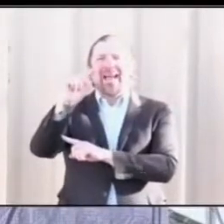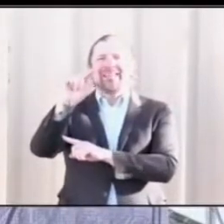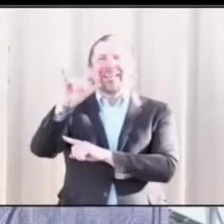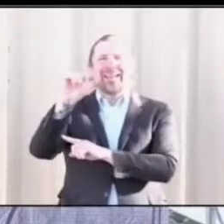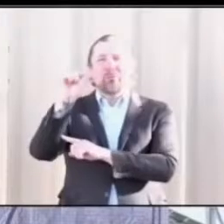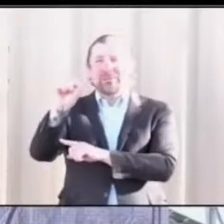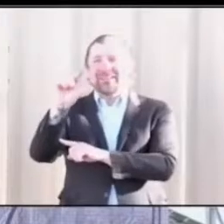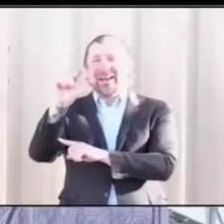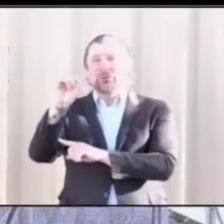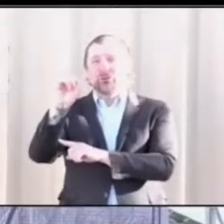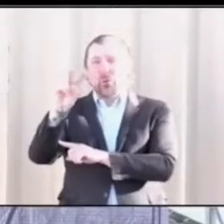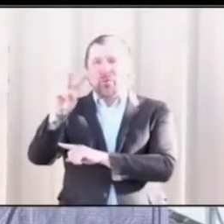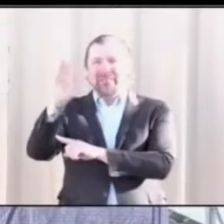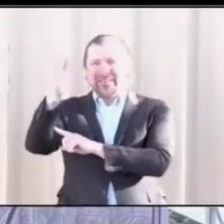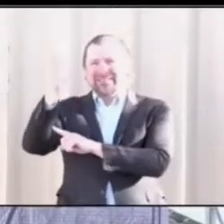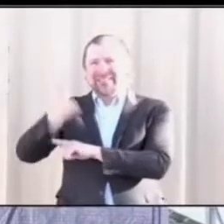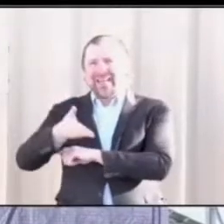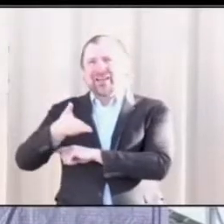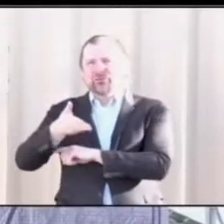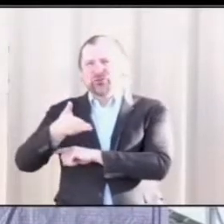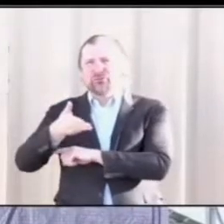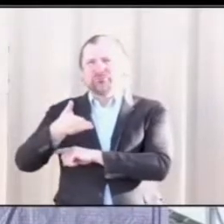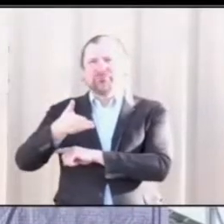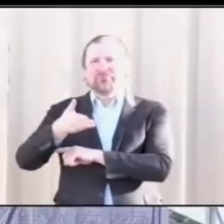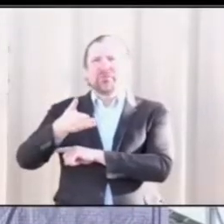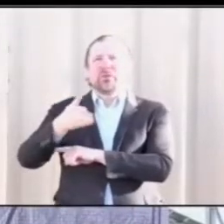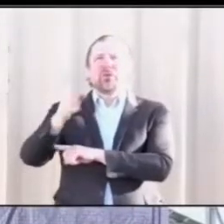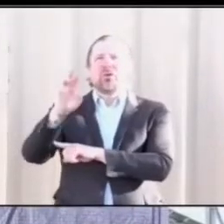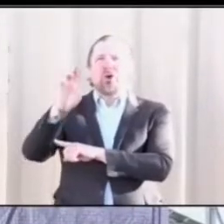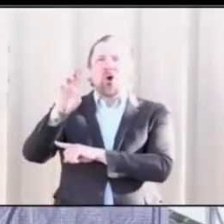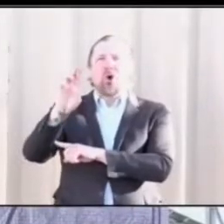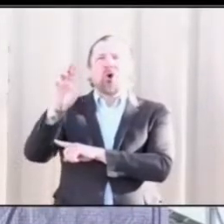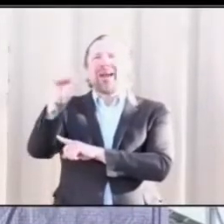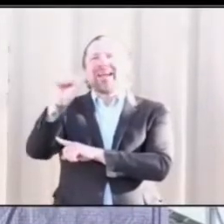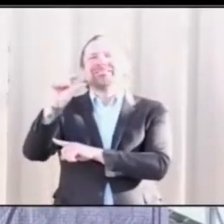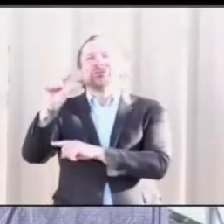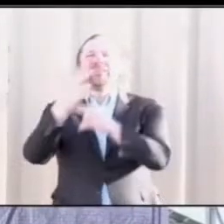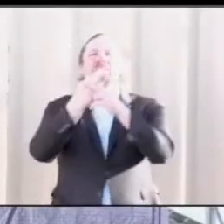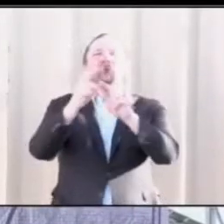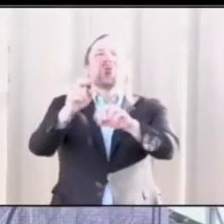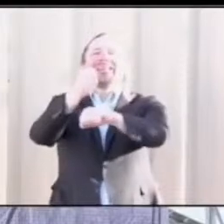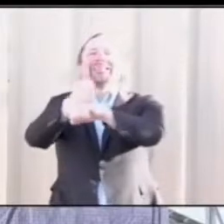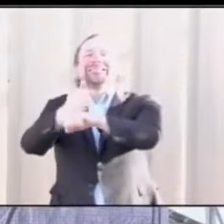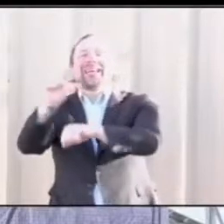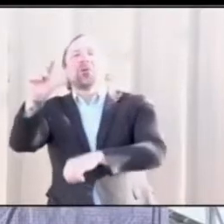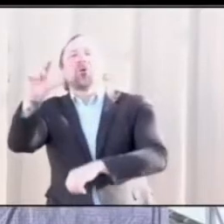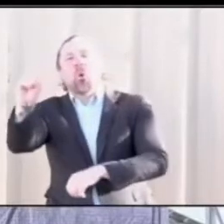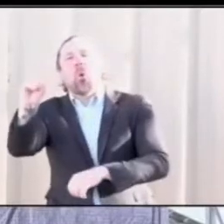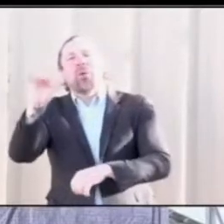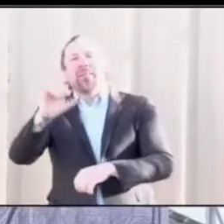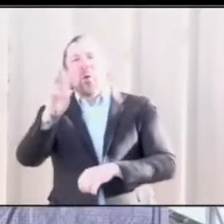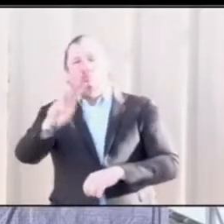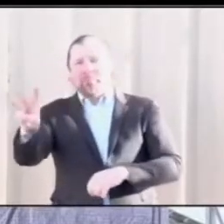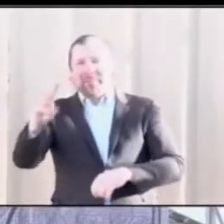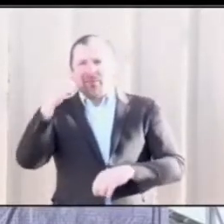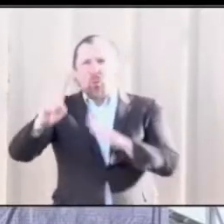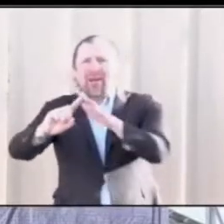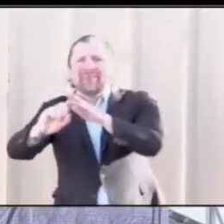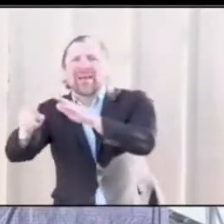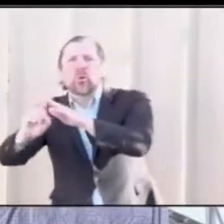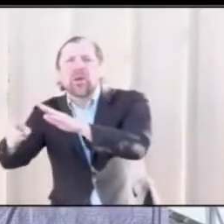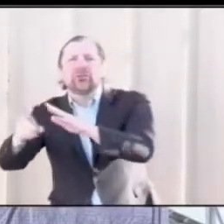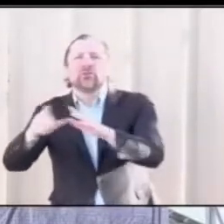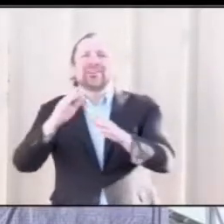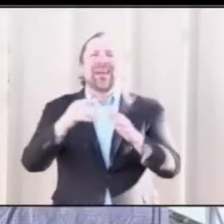fire.lacounty.gov/RSG for ready, set, go, and set to leave, and be ready to leave in the event of an evacuation and or